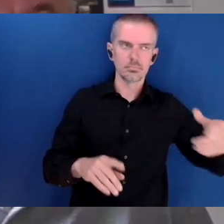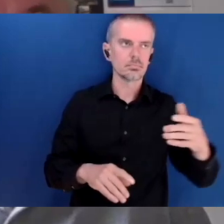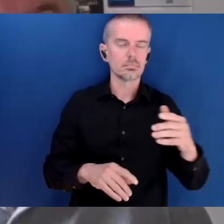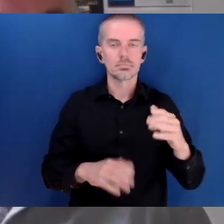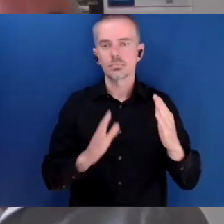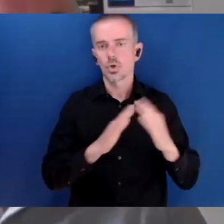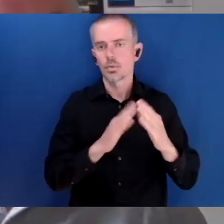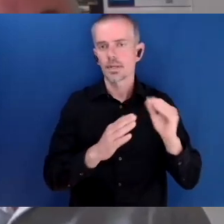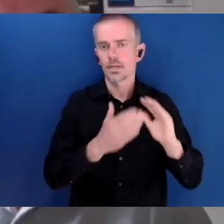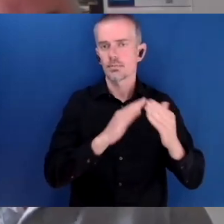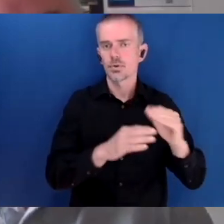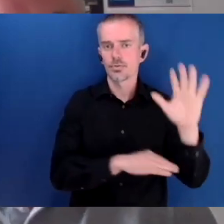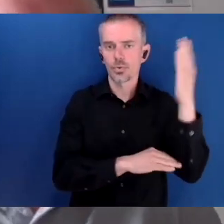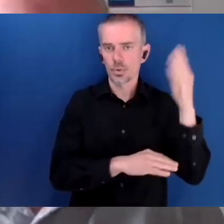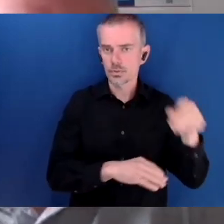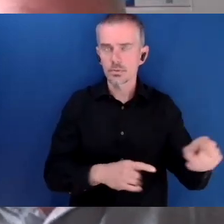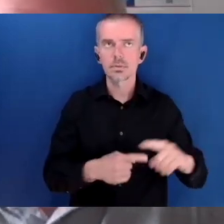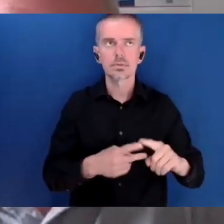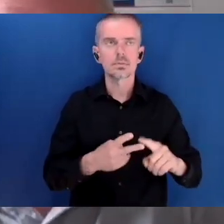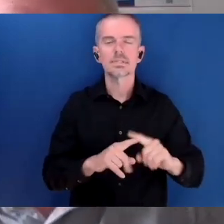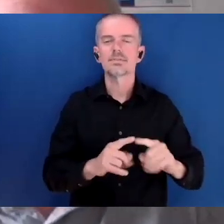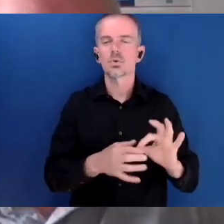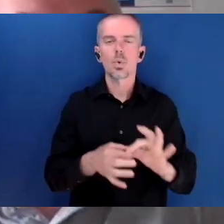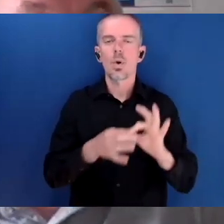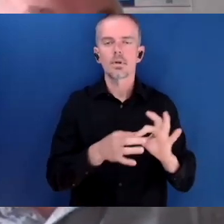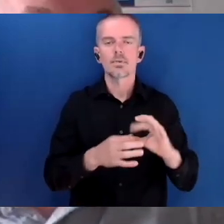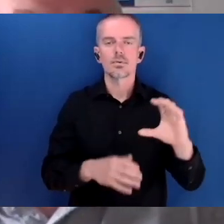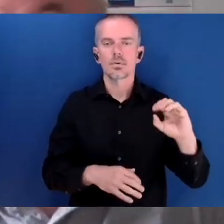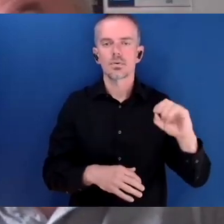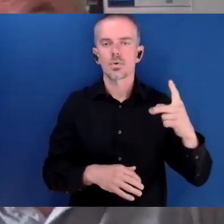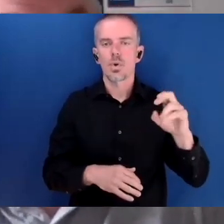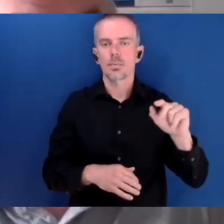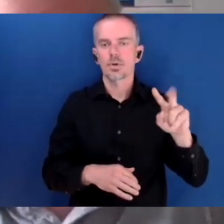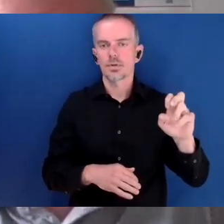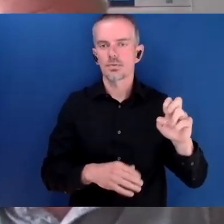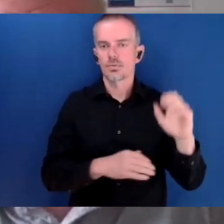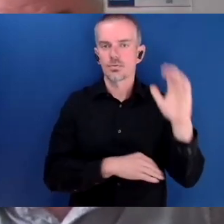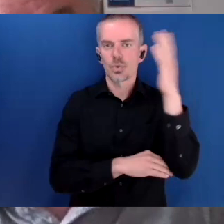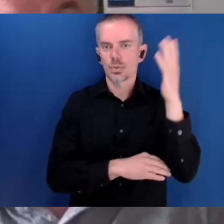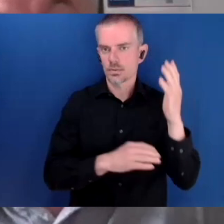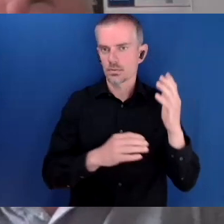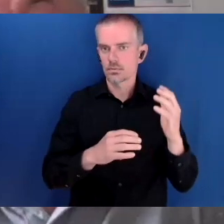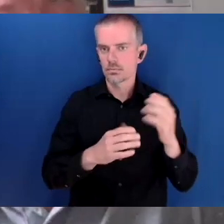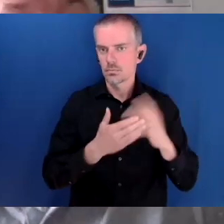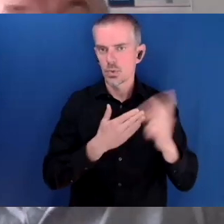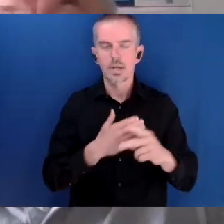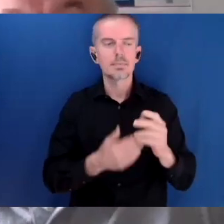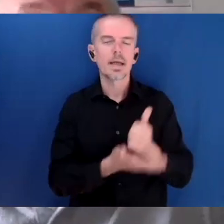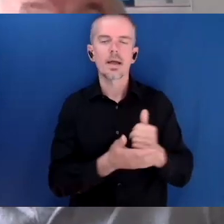have a number of cooperative forestry programs that kind of can help private landowners create plans for their